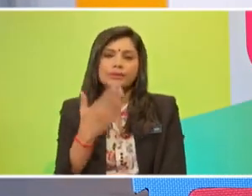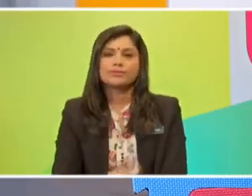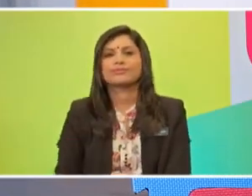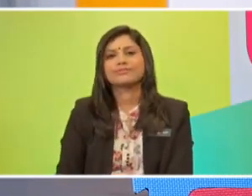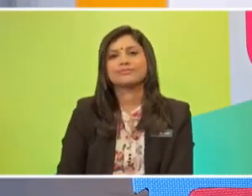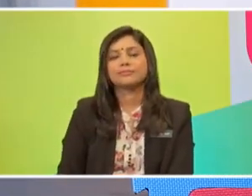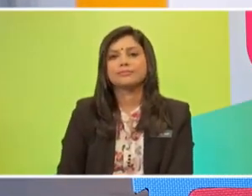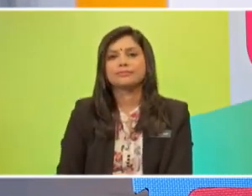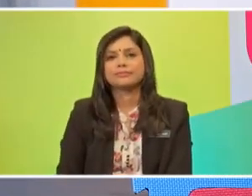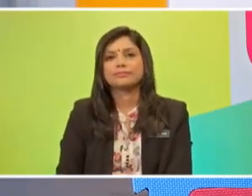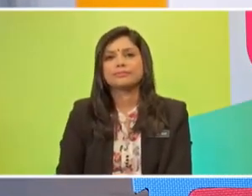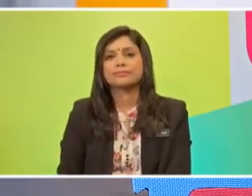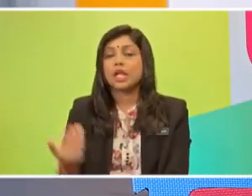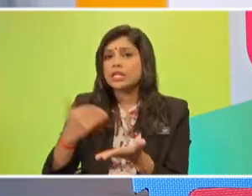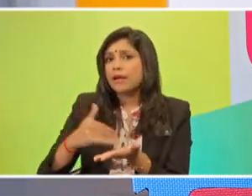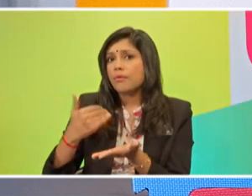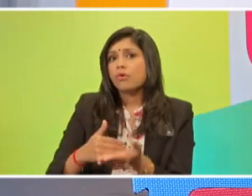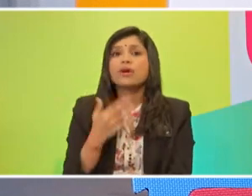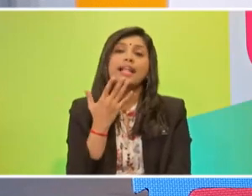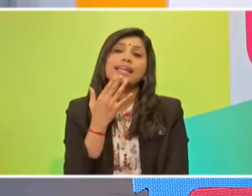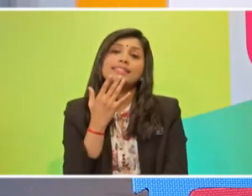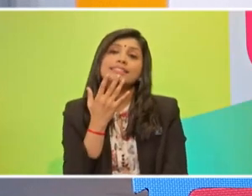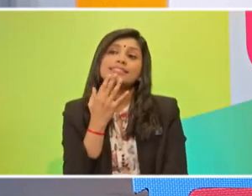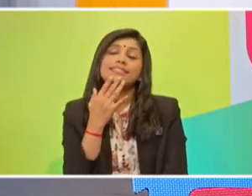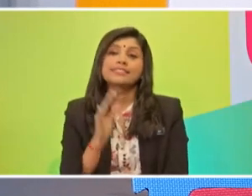next one. Okay.